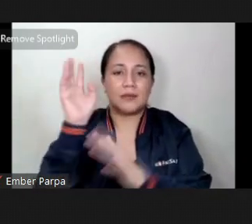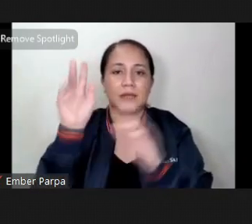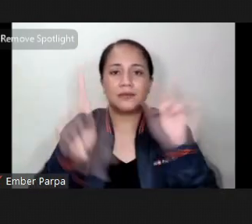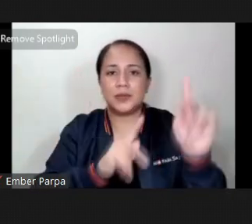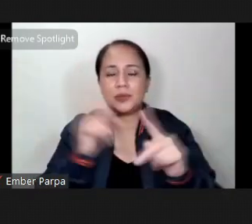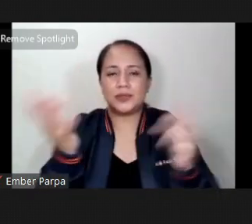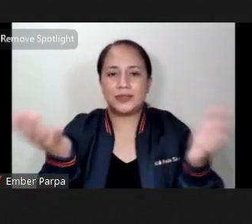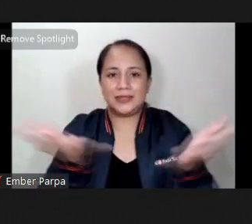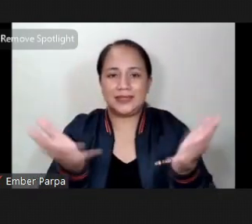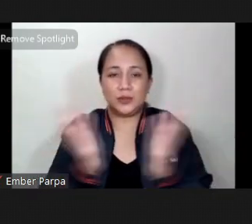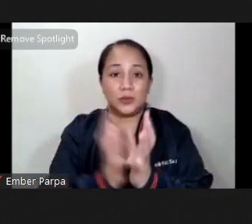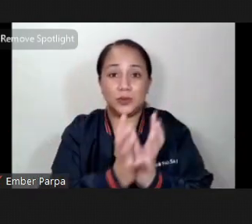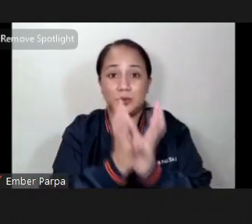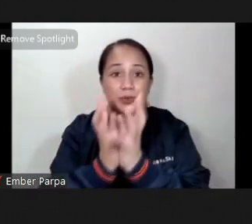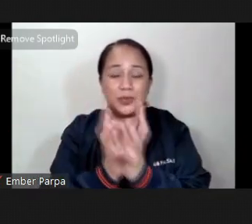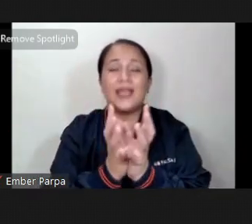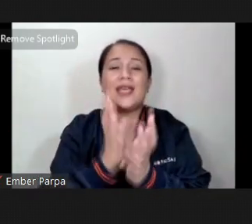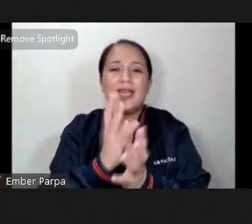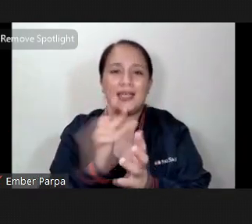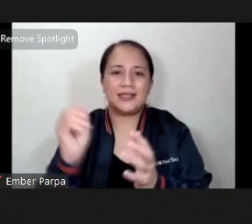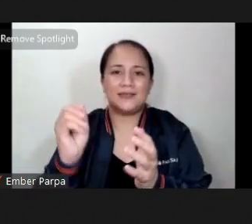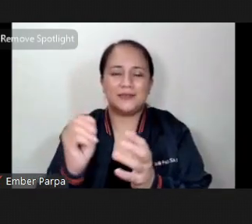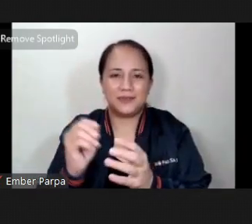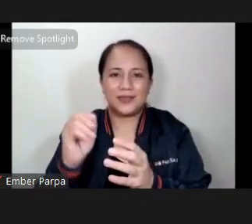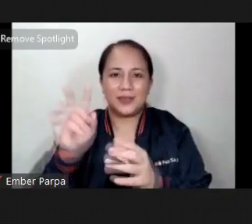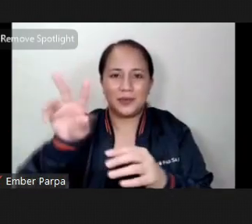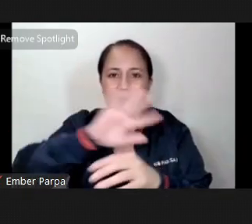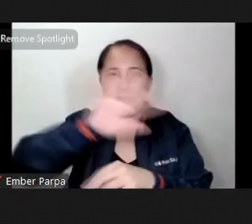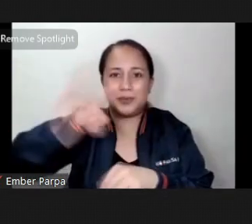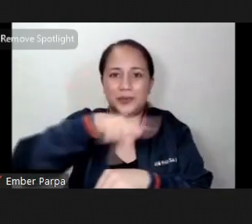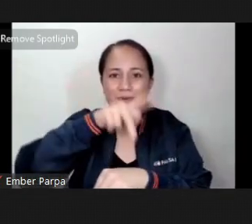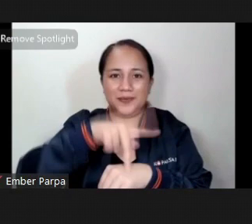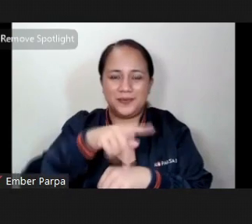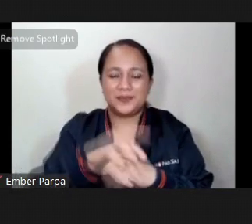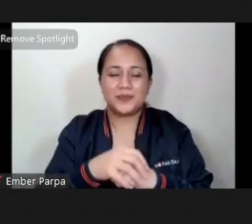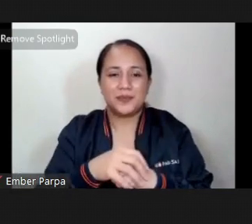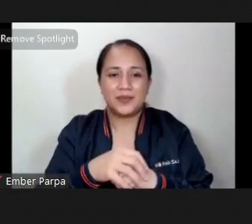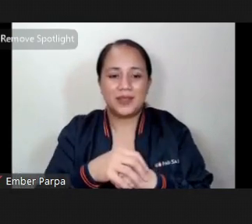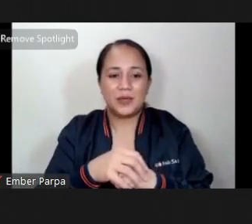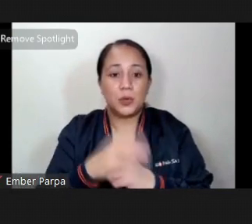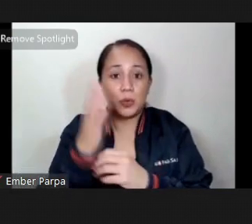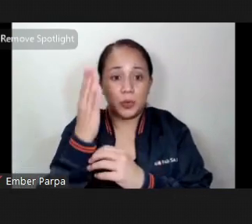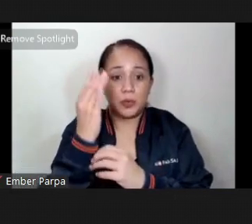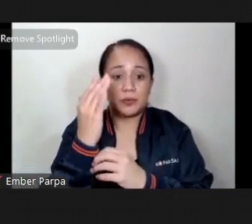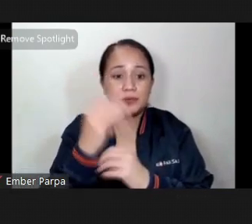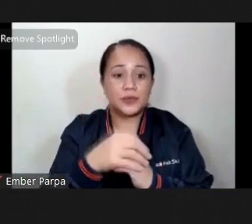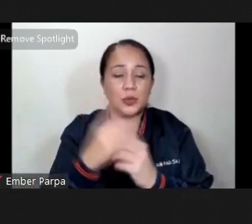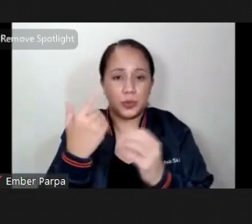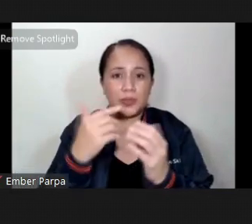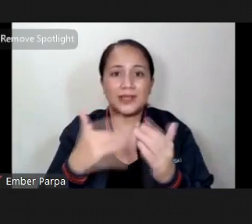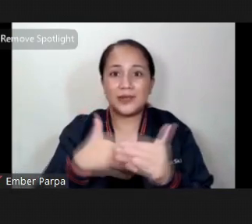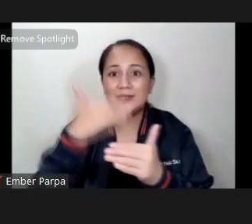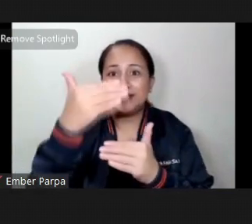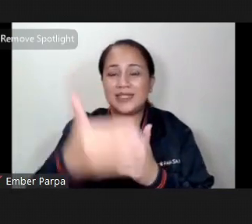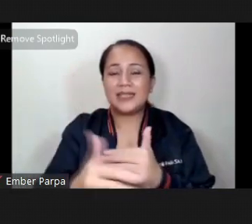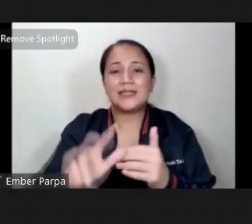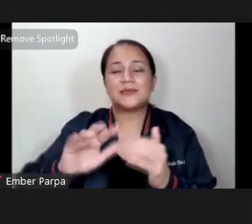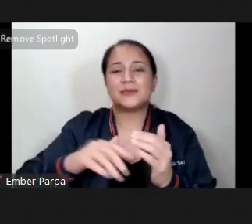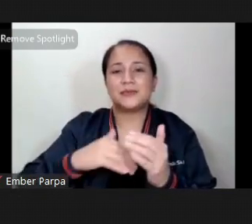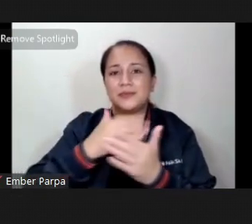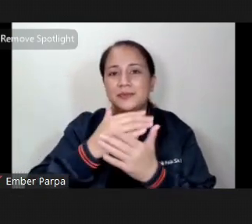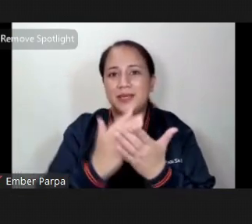dito sa ating komunidad at syempre dito sa buong bansa. Dahil dyan, puntahan naman natin yung susunod